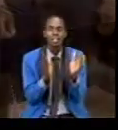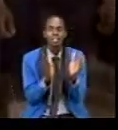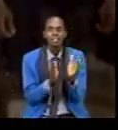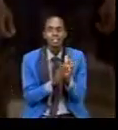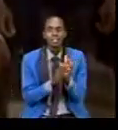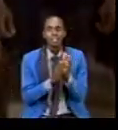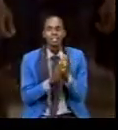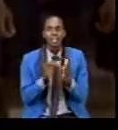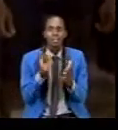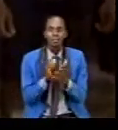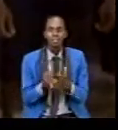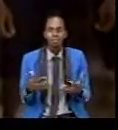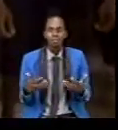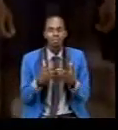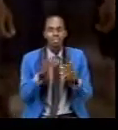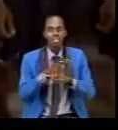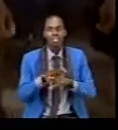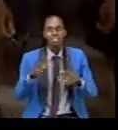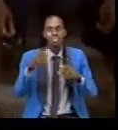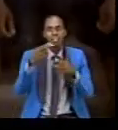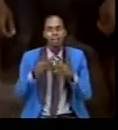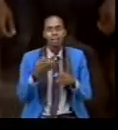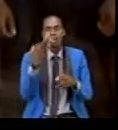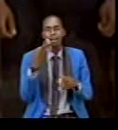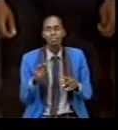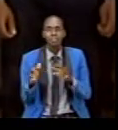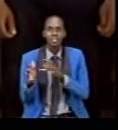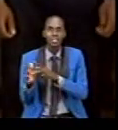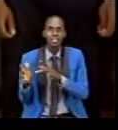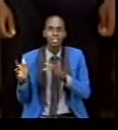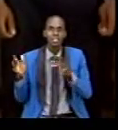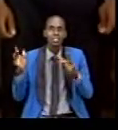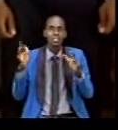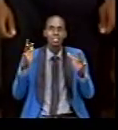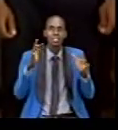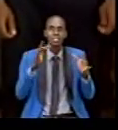praise that matchless name of